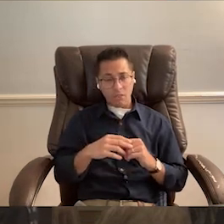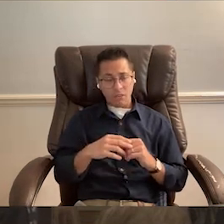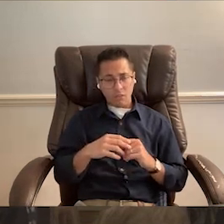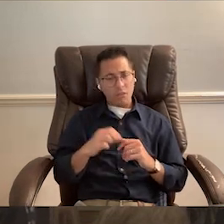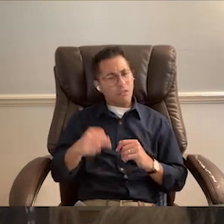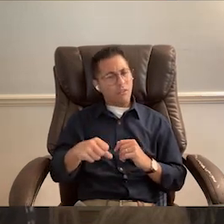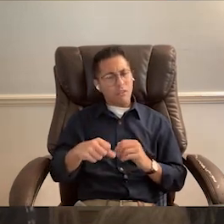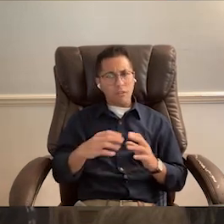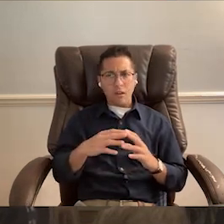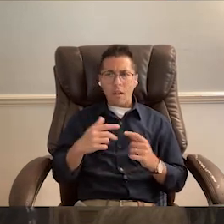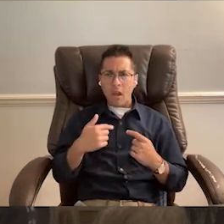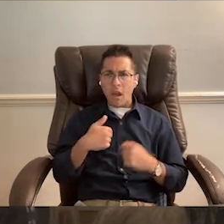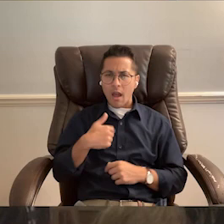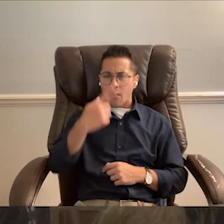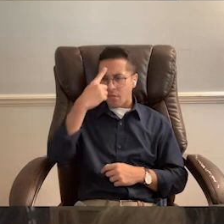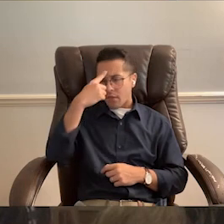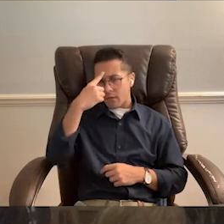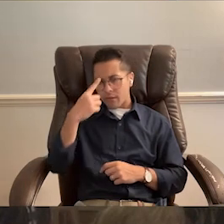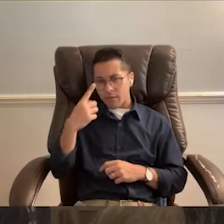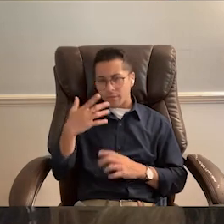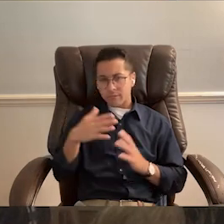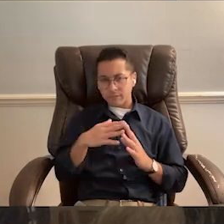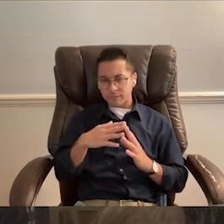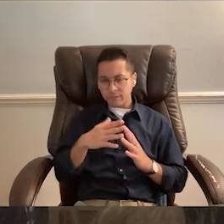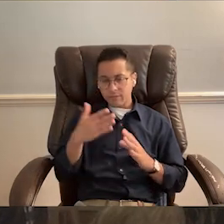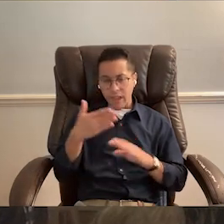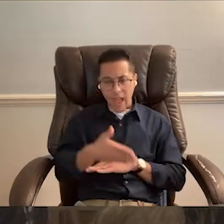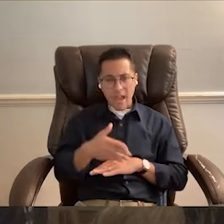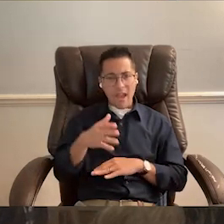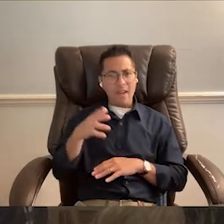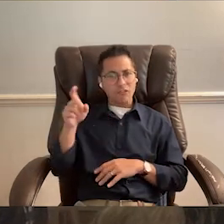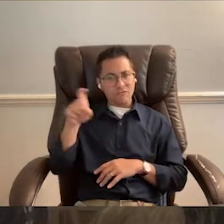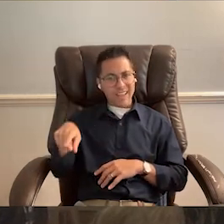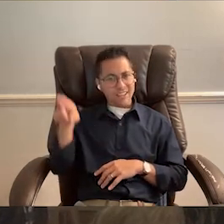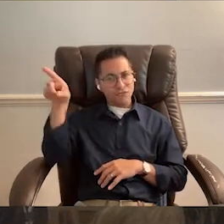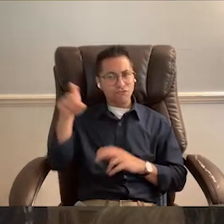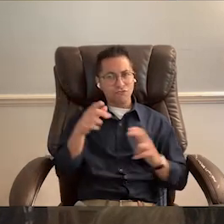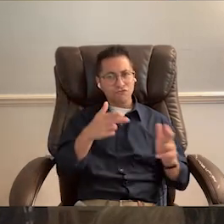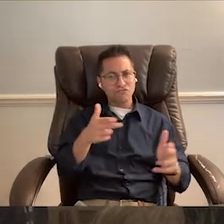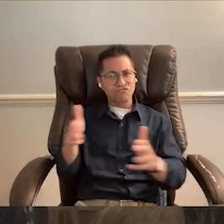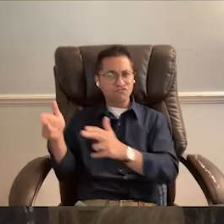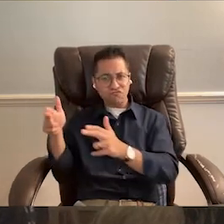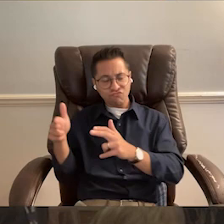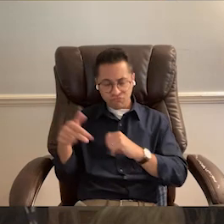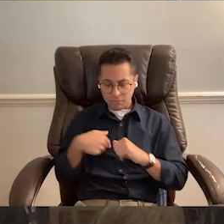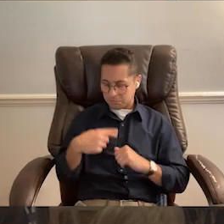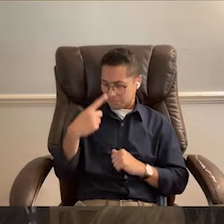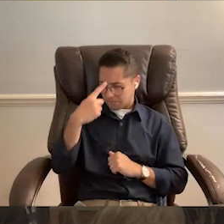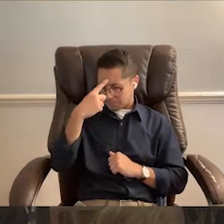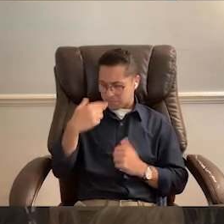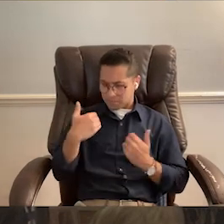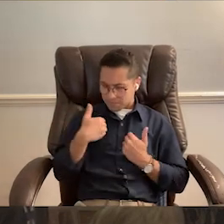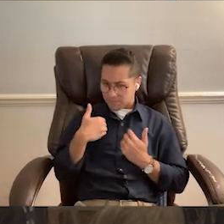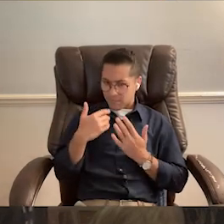earlier? On mental health? Yeah. Yeah. Yeah, I think after